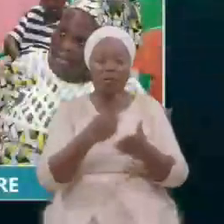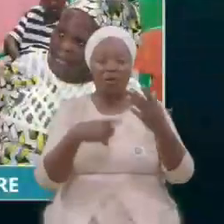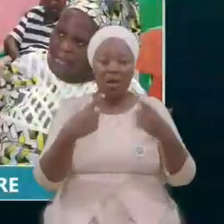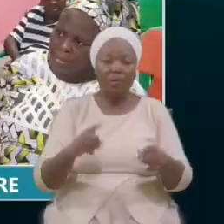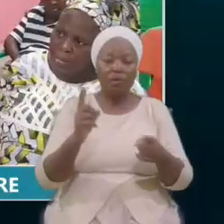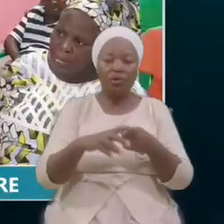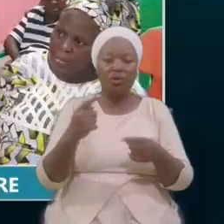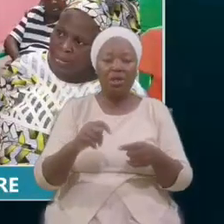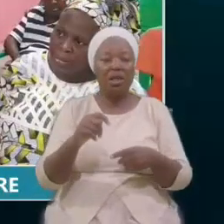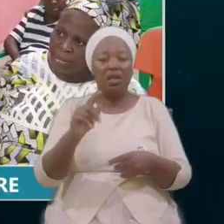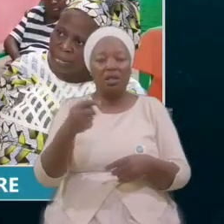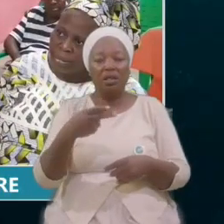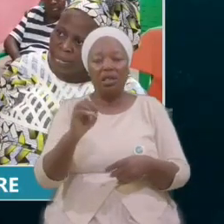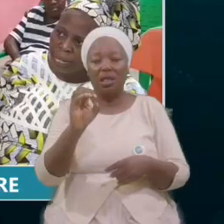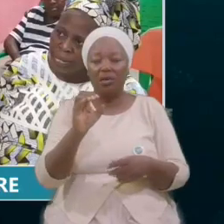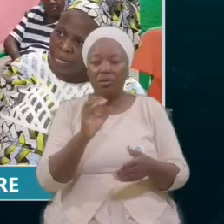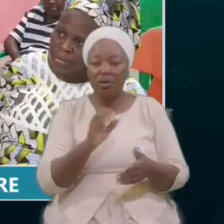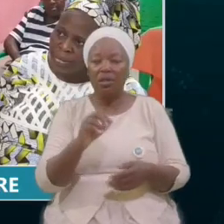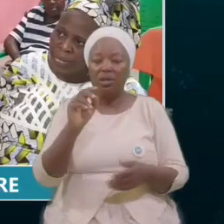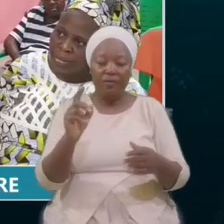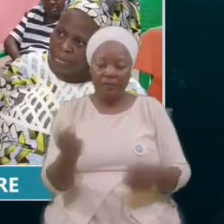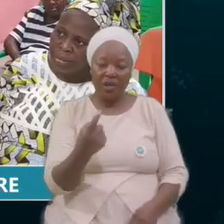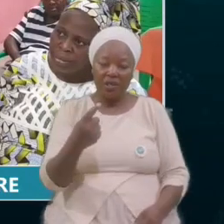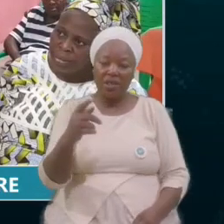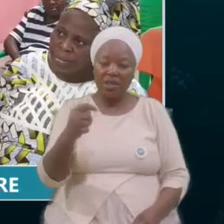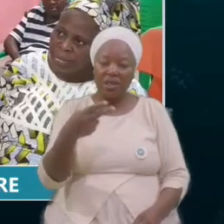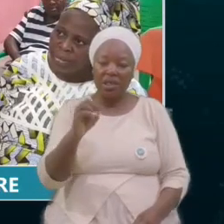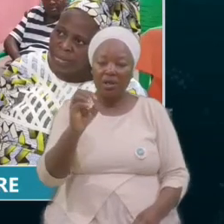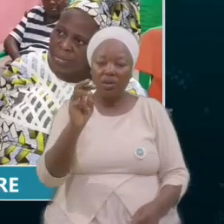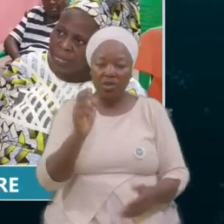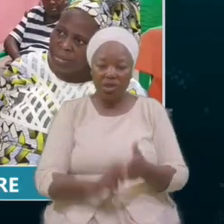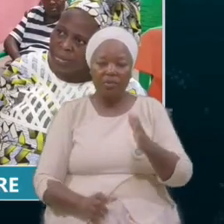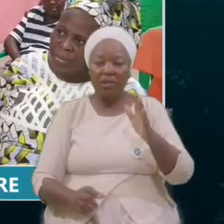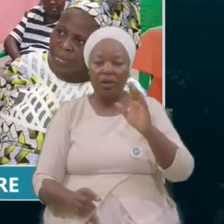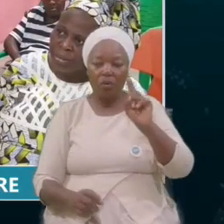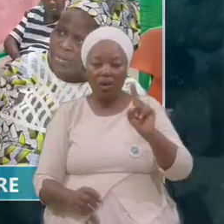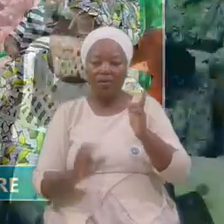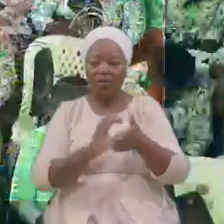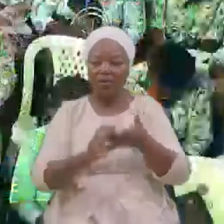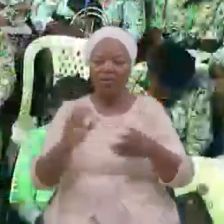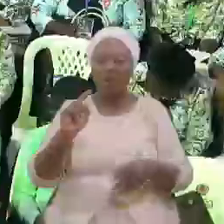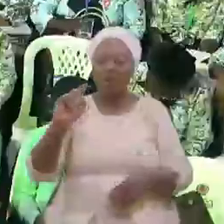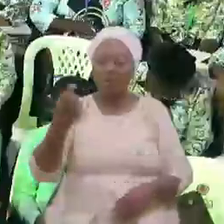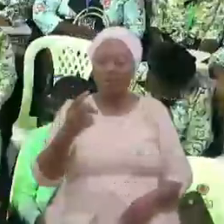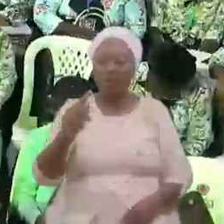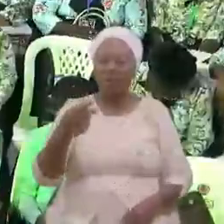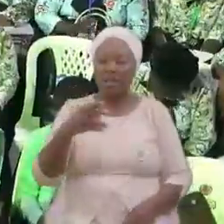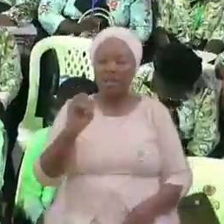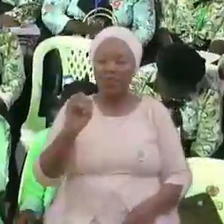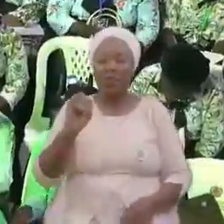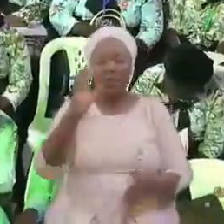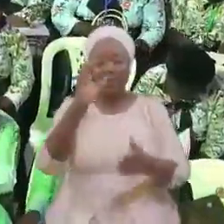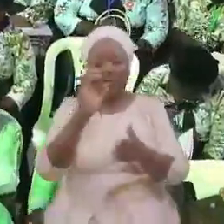Thessalonians. First Thessalonians chapter 1, and I'm reading from verse 5. First